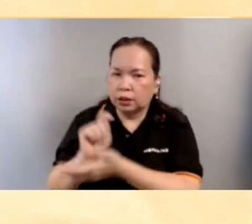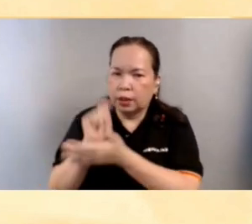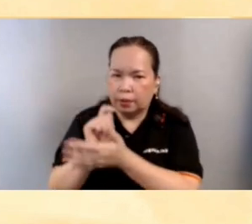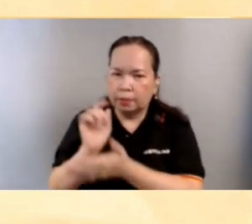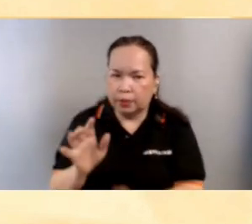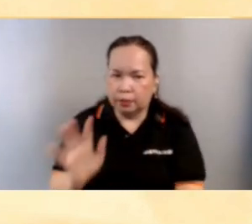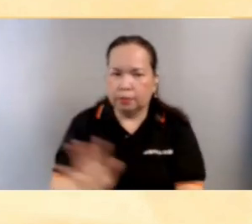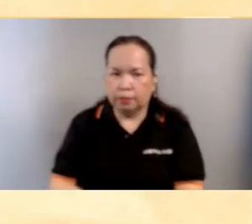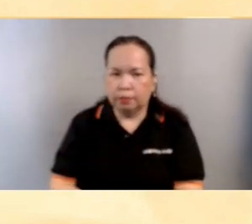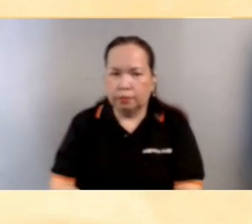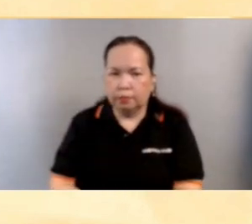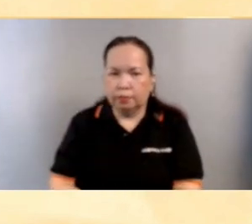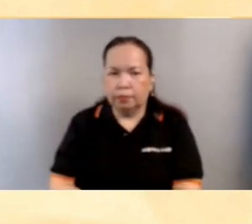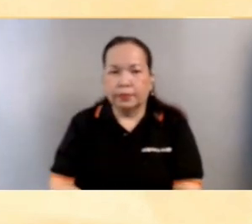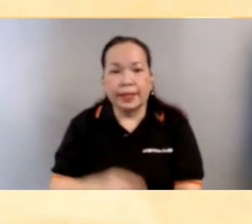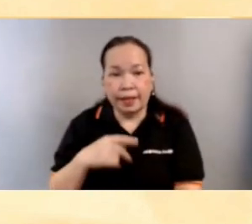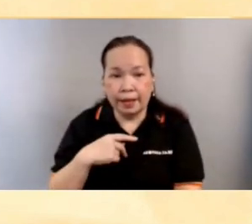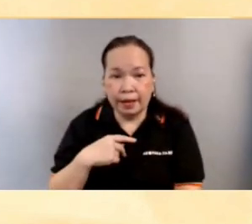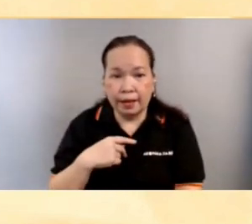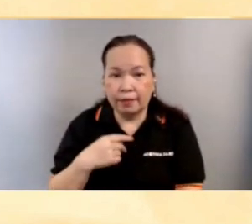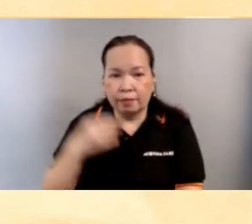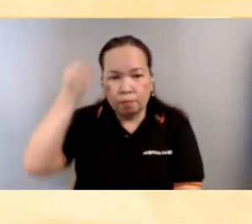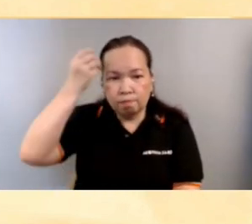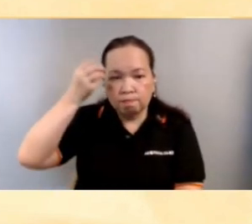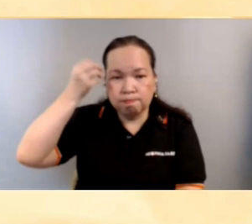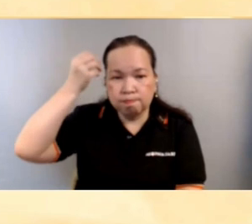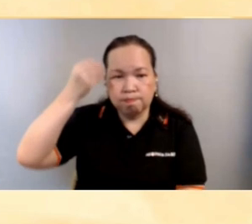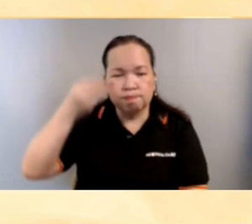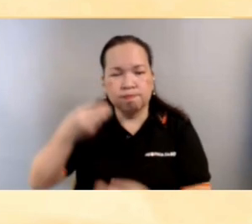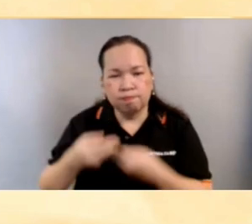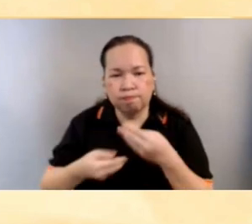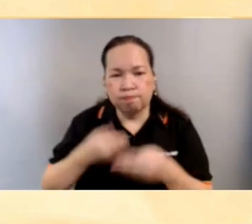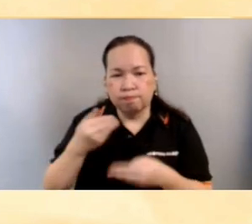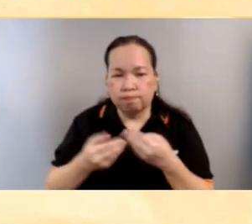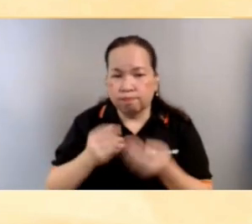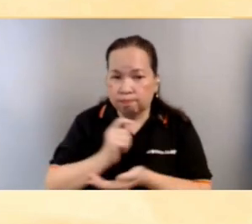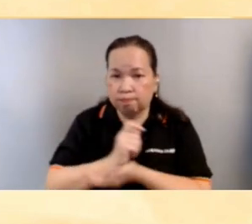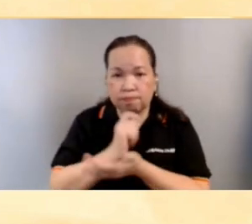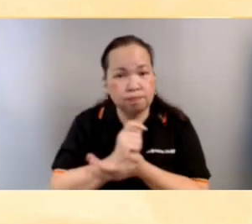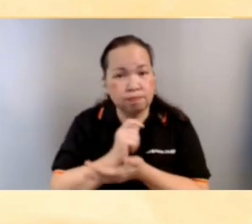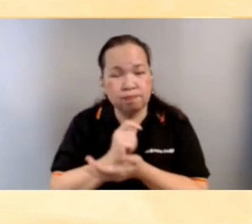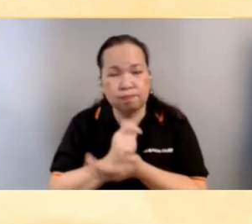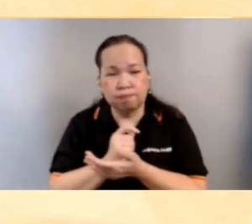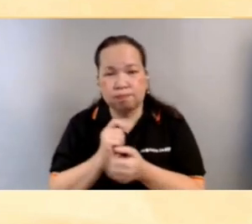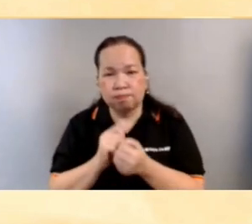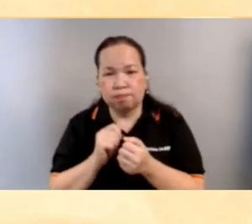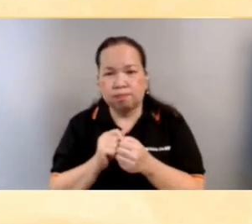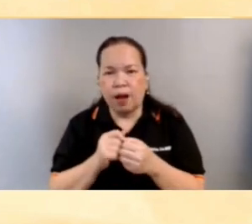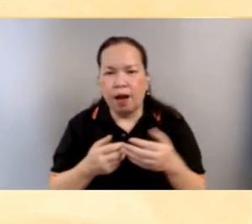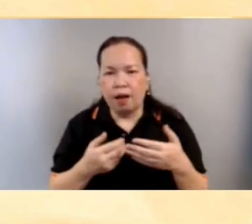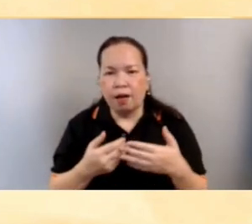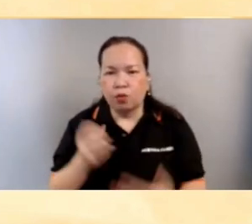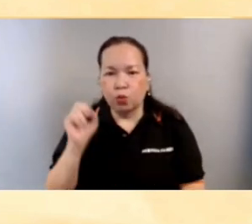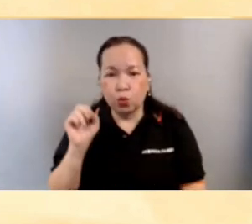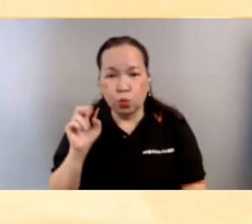modalities. And there is what you call the cognitive processing therapy, CPT, which is a very structured